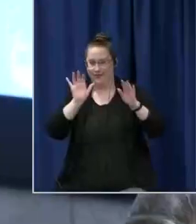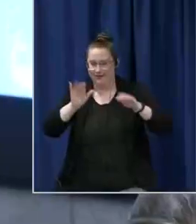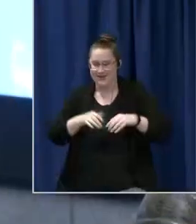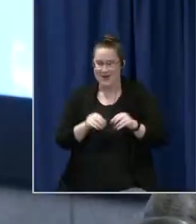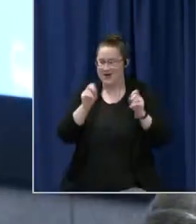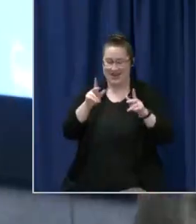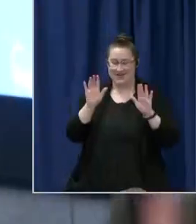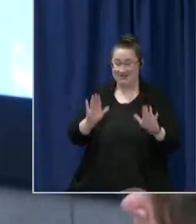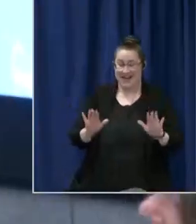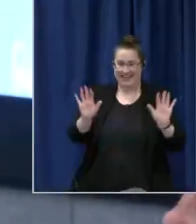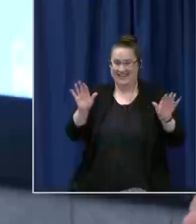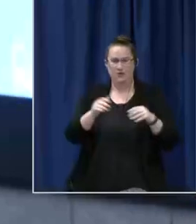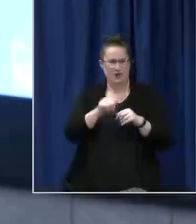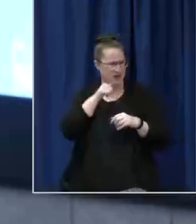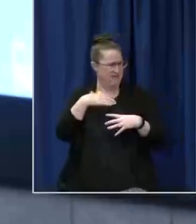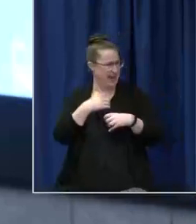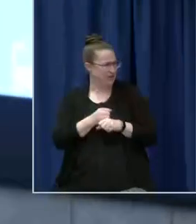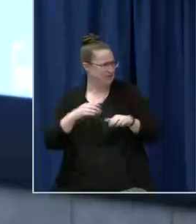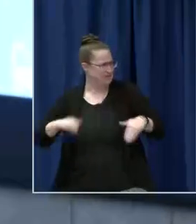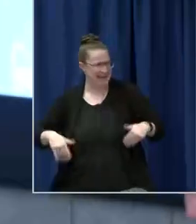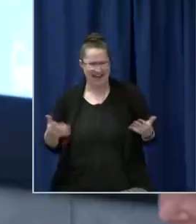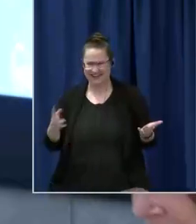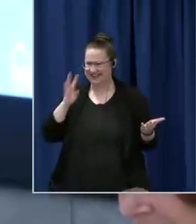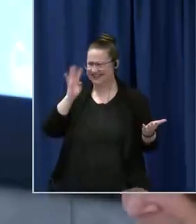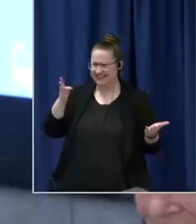okay, great. We don't have an acronym for that yet.